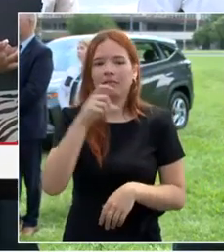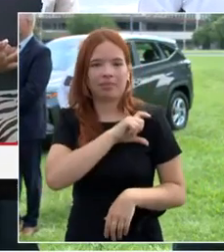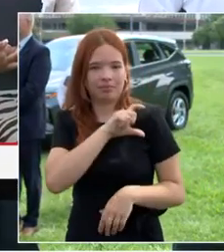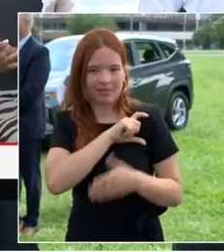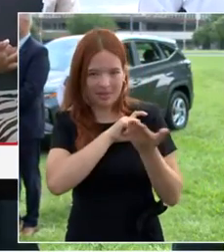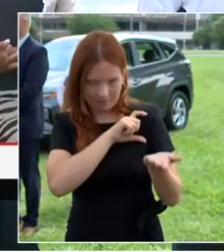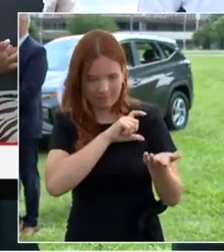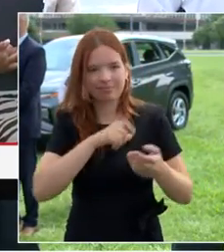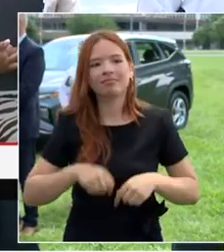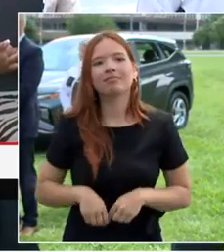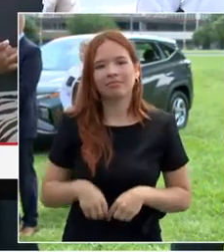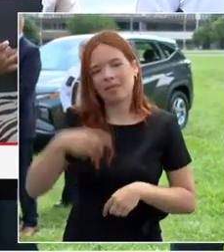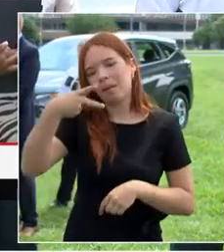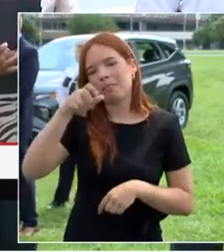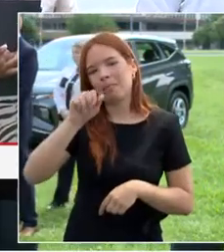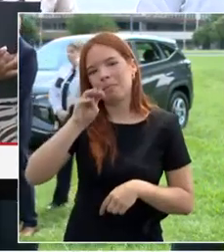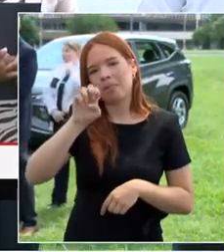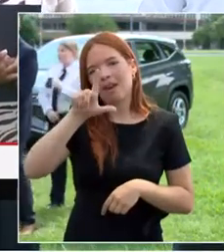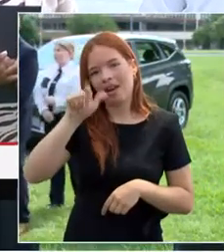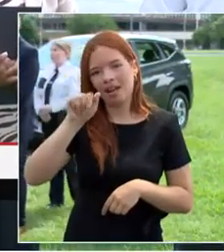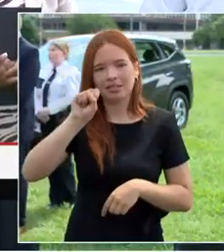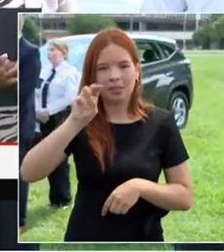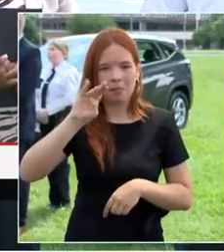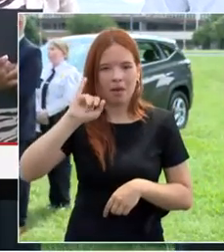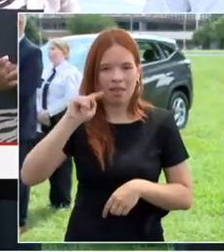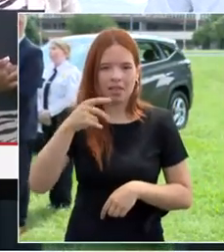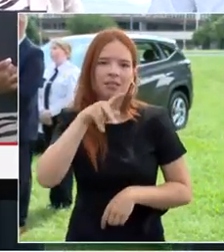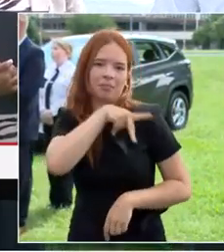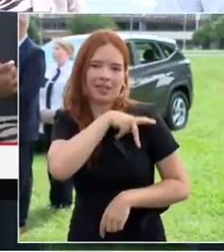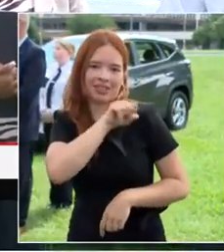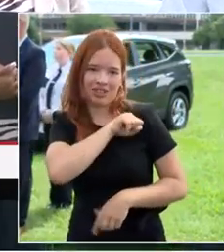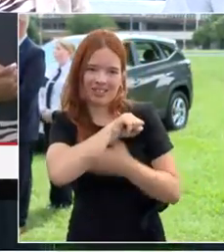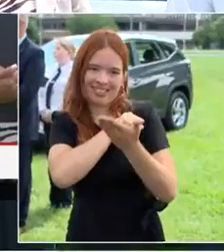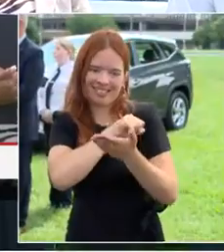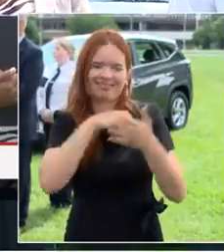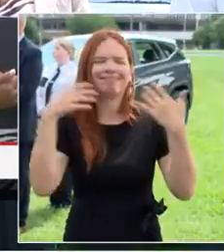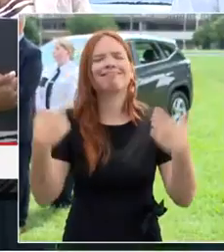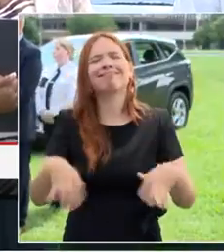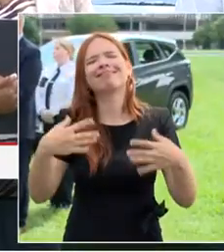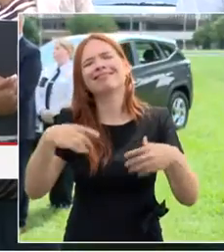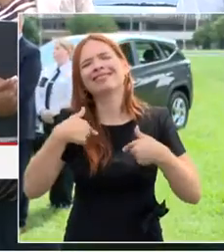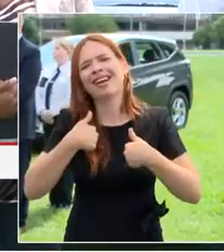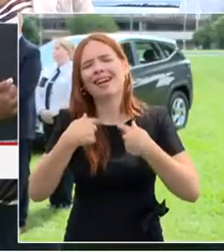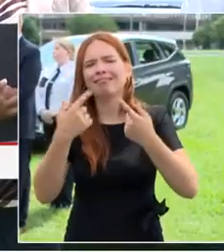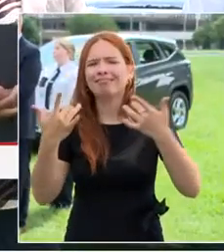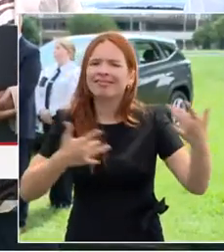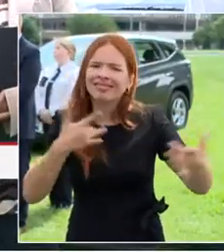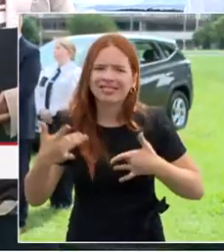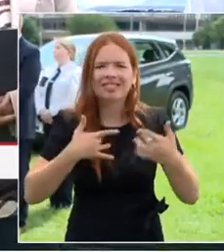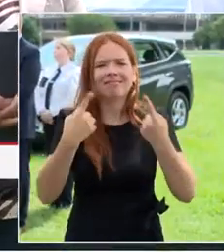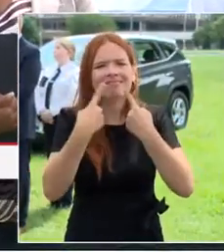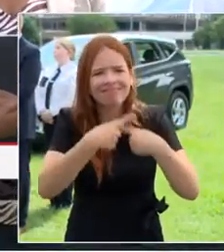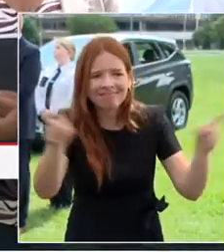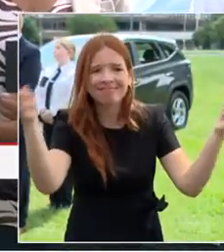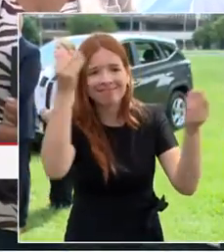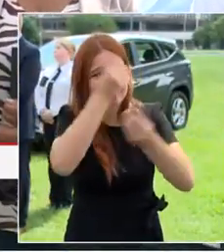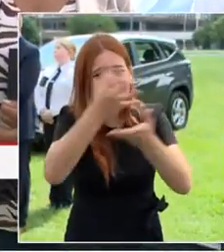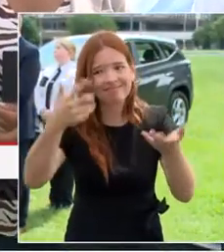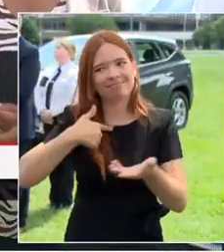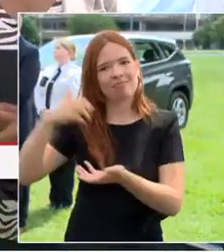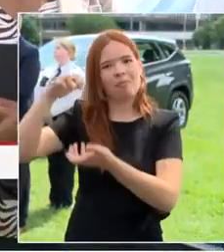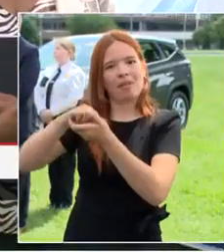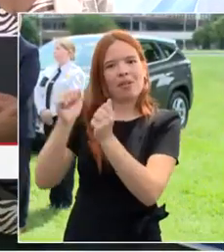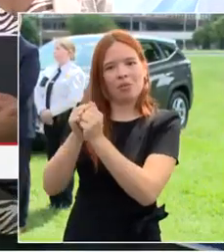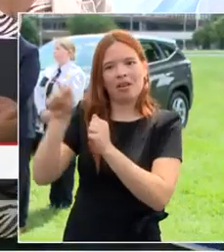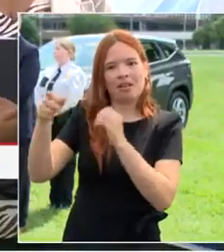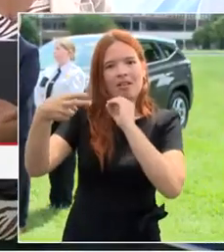to be here to announce this partnership with Hyundai to help district residents and to address a public safety concern that we've seen across